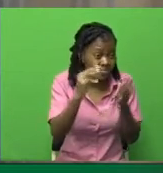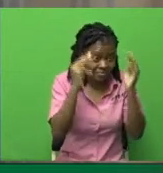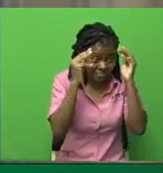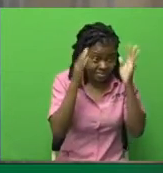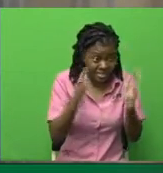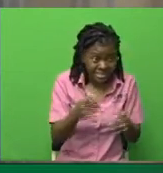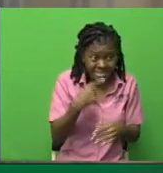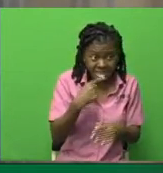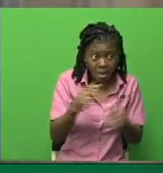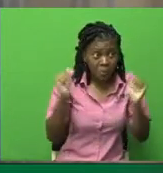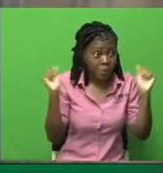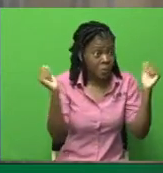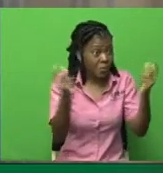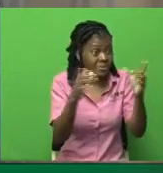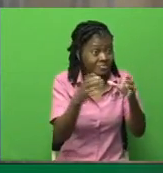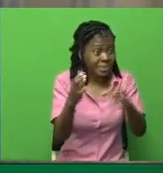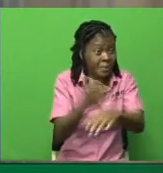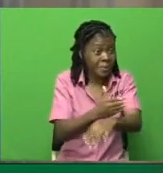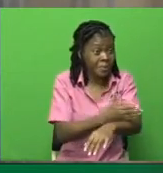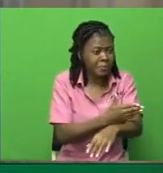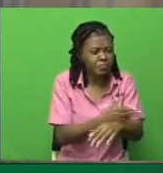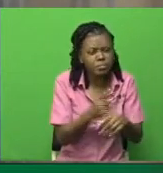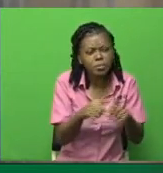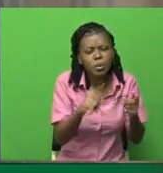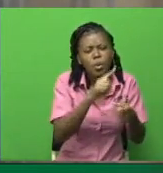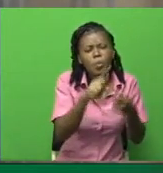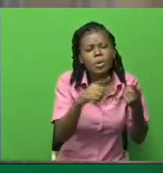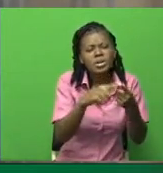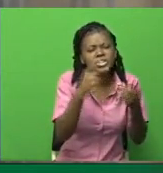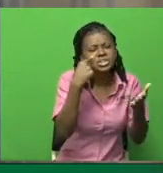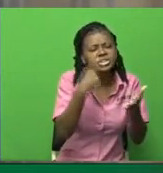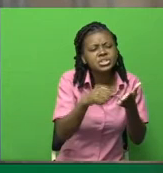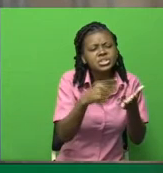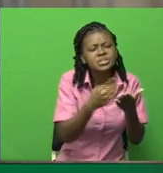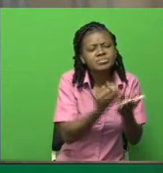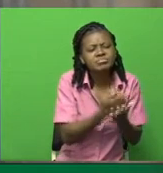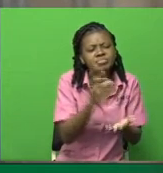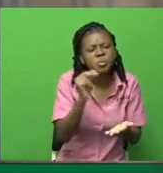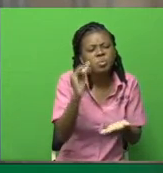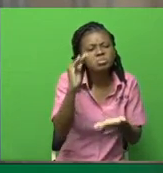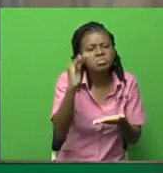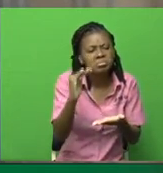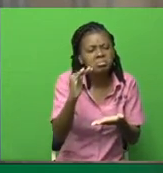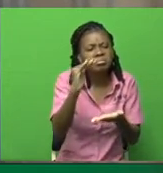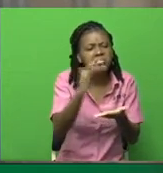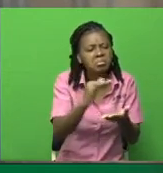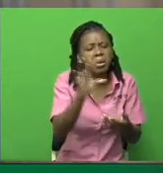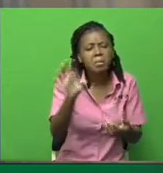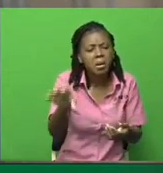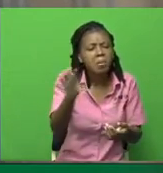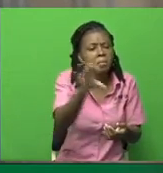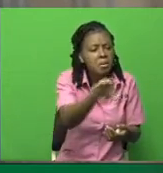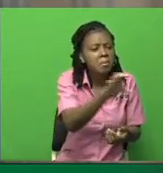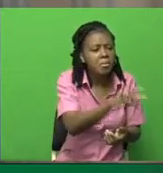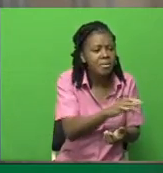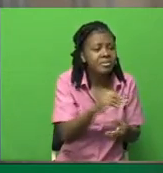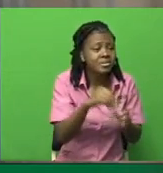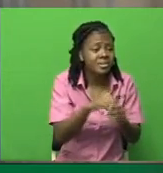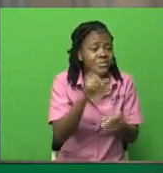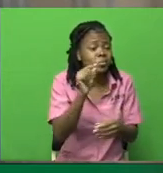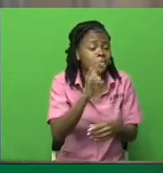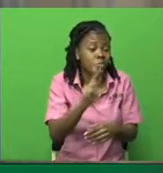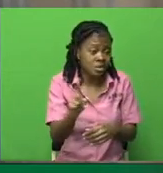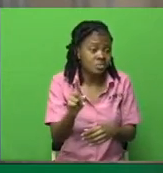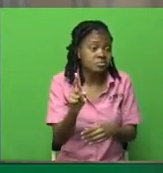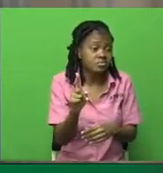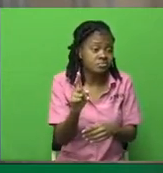the review of the economy is showing that there was there were contractions in multiple sectors in 2021 including